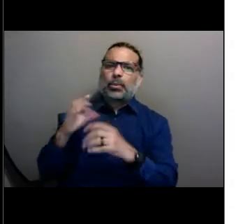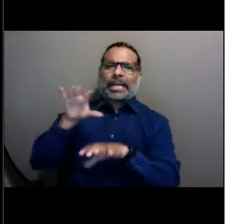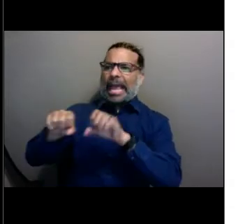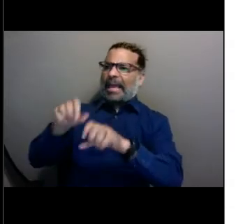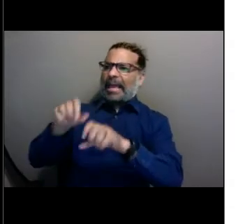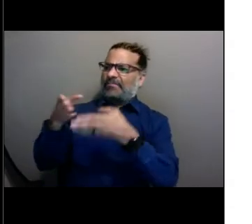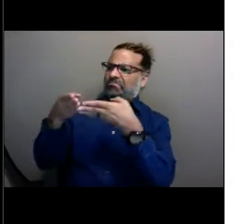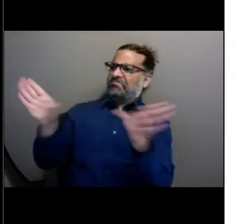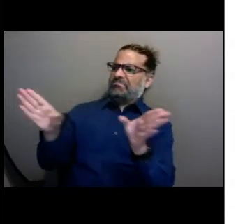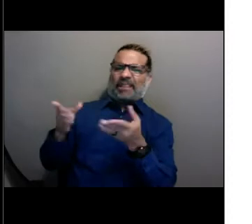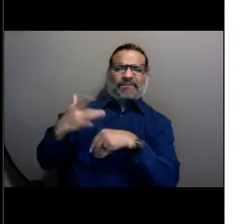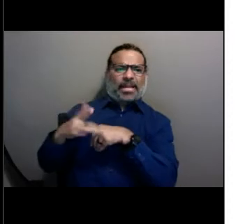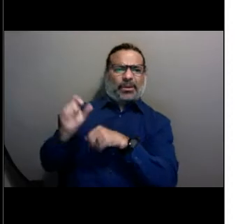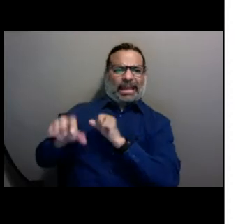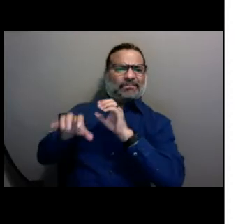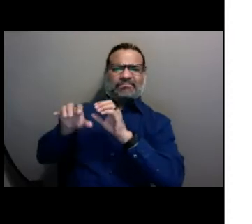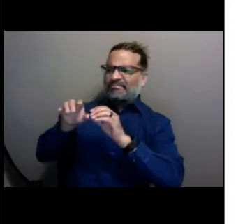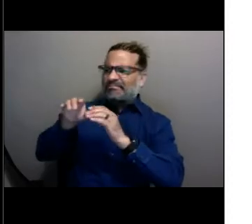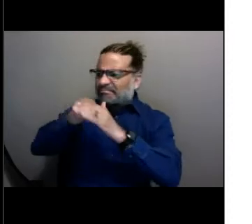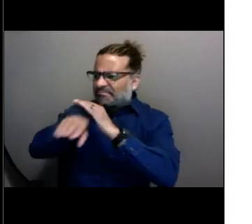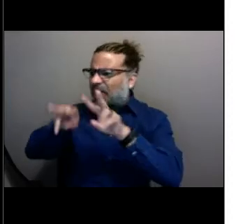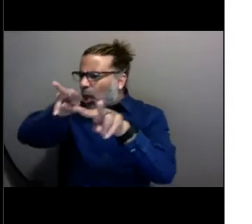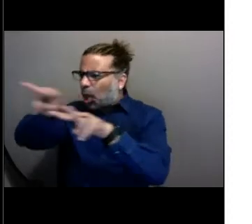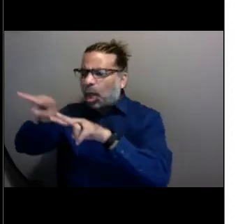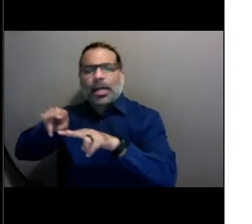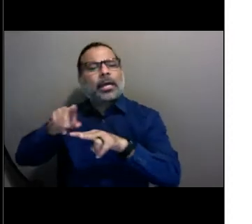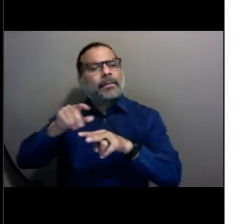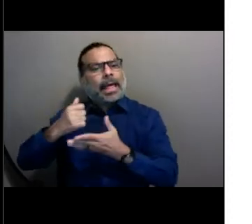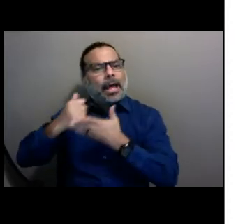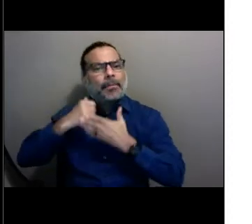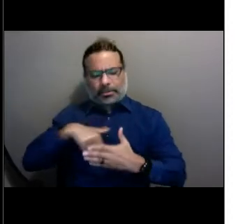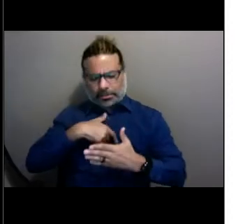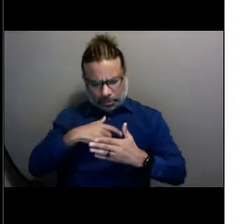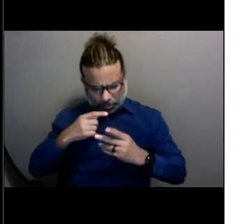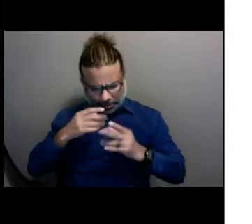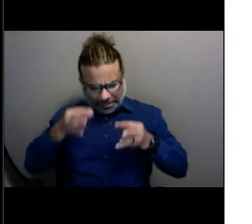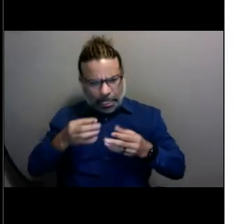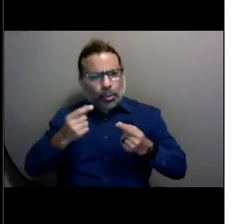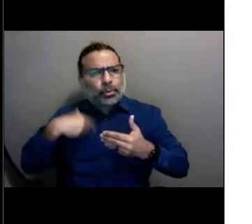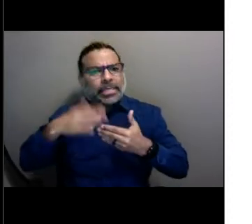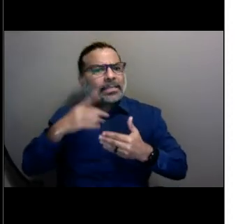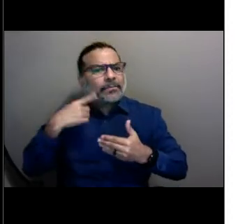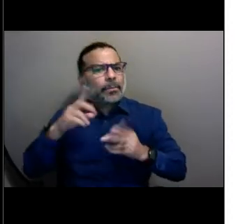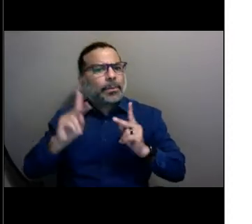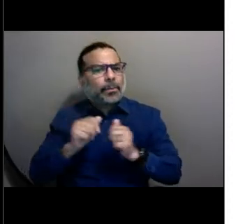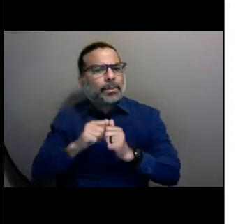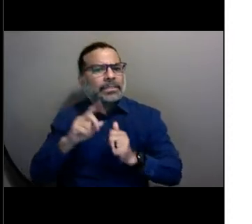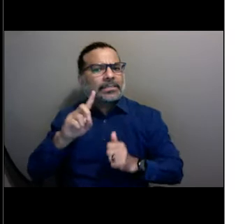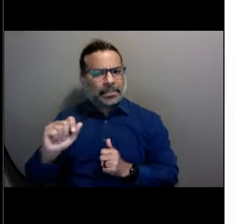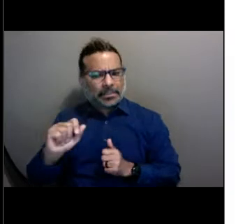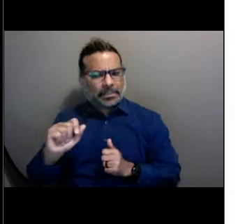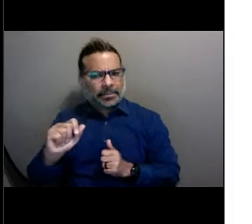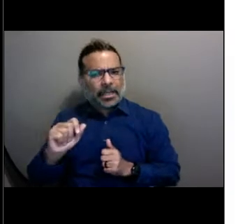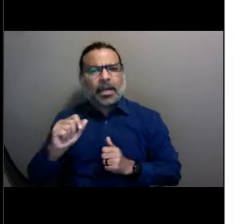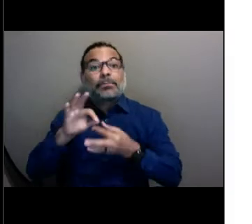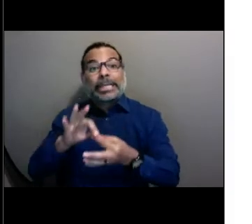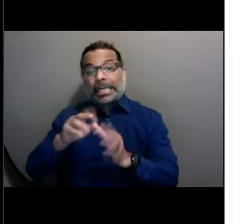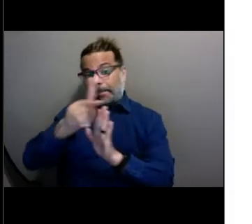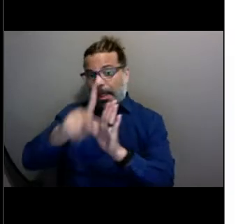help inform data-driven decision making for people with disabilities, for policymakers when it comes to disability